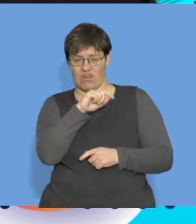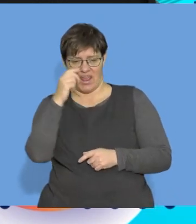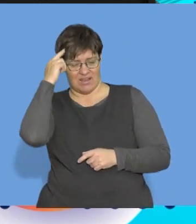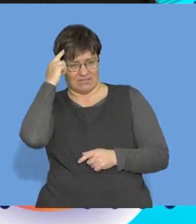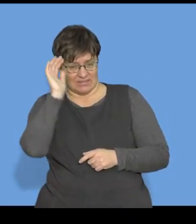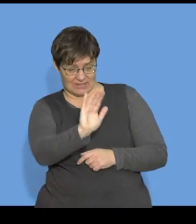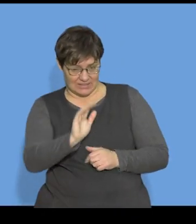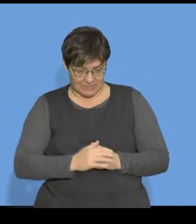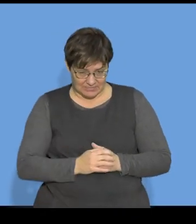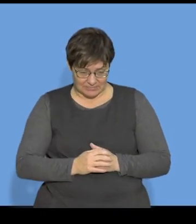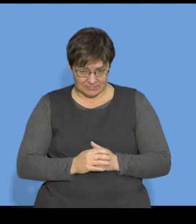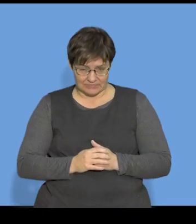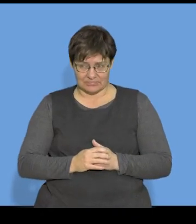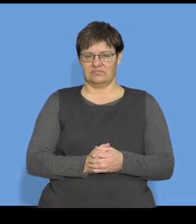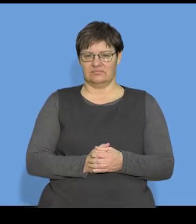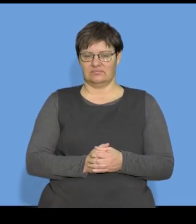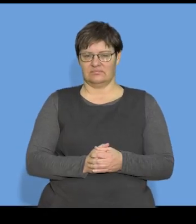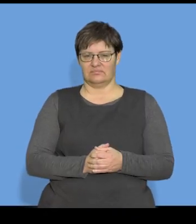now.